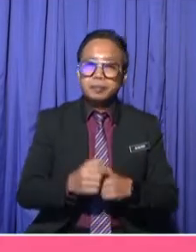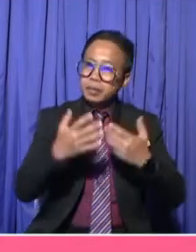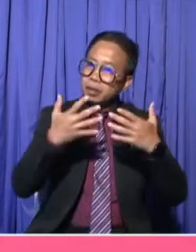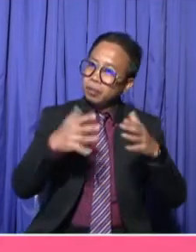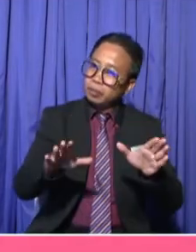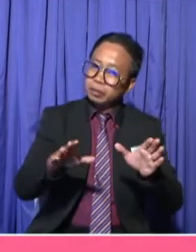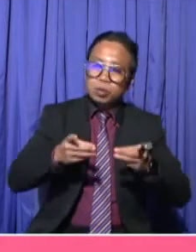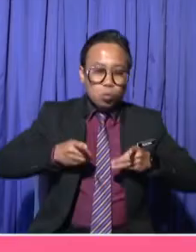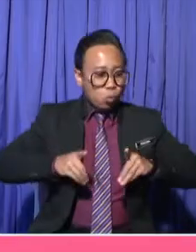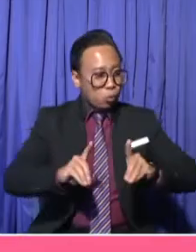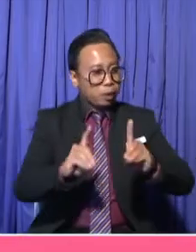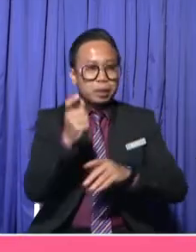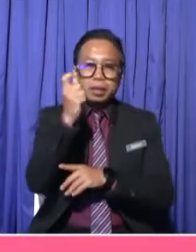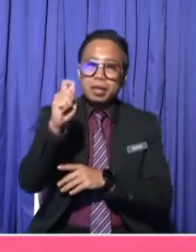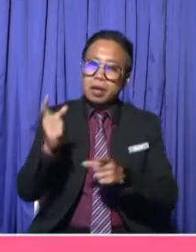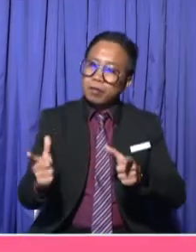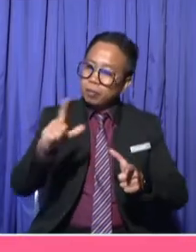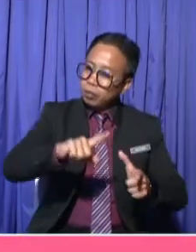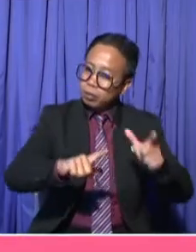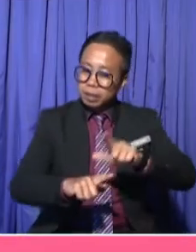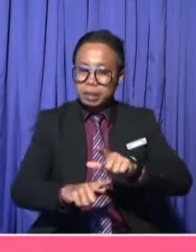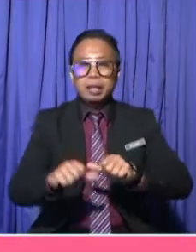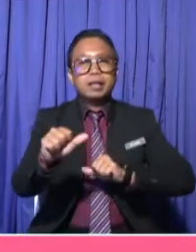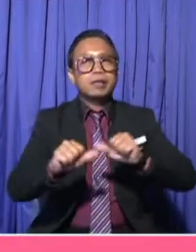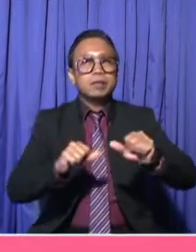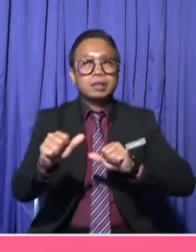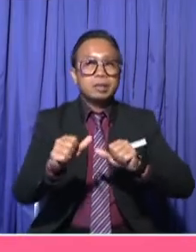Meanwhile, during the folding activity,